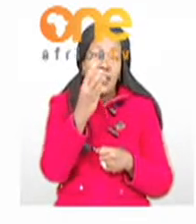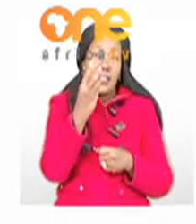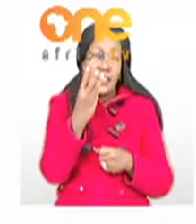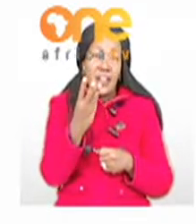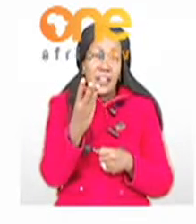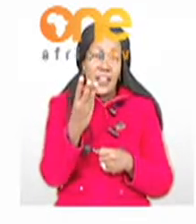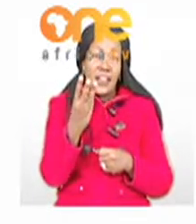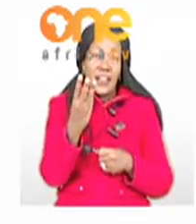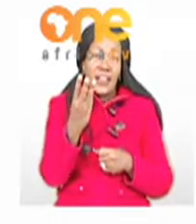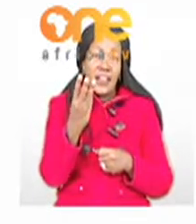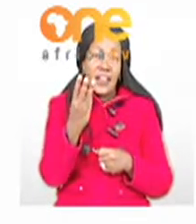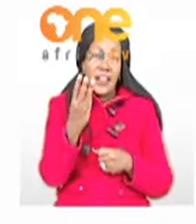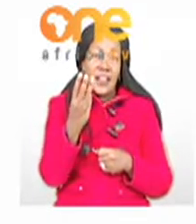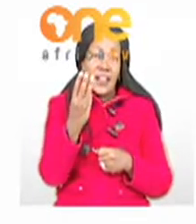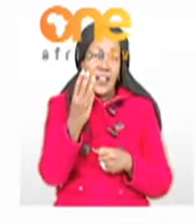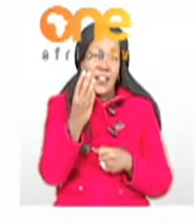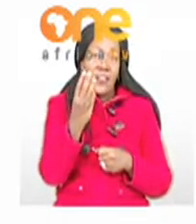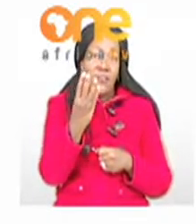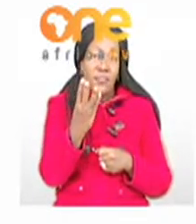3,